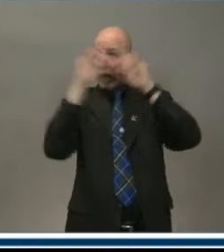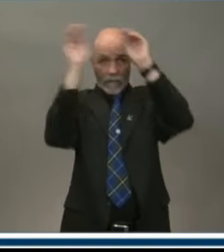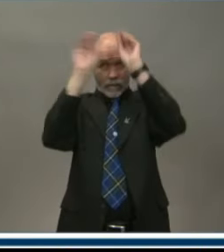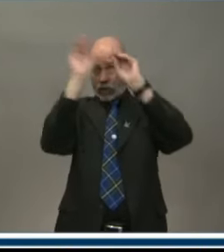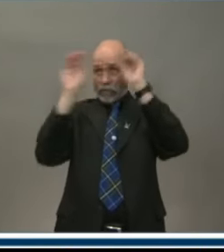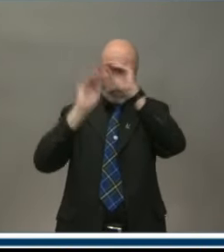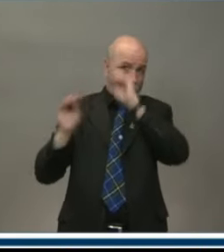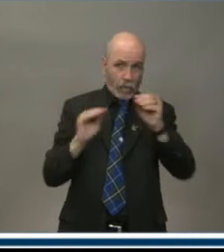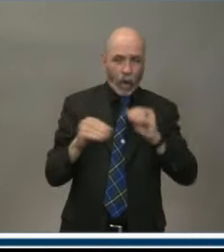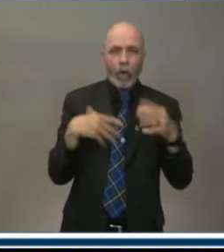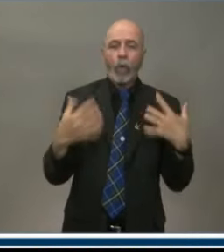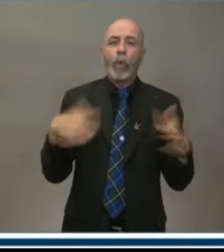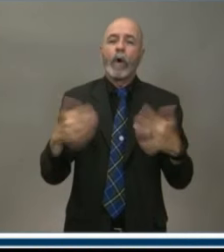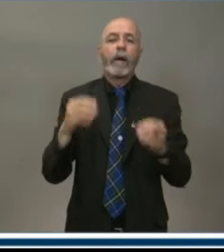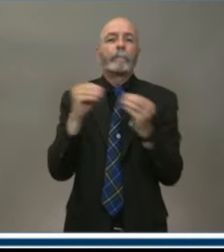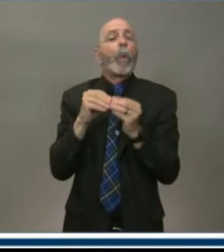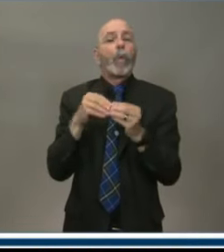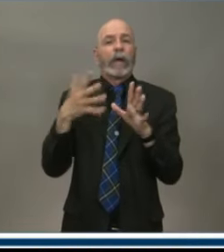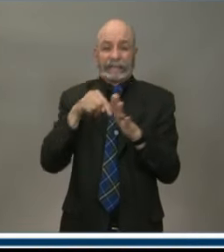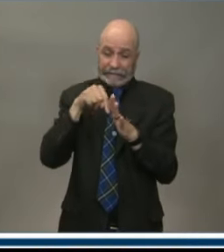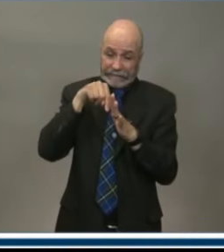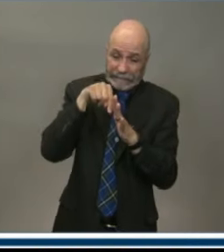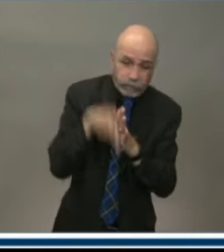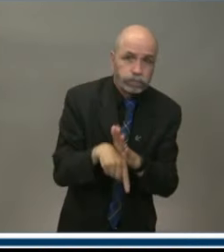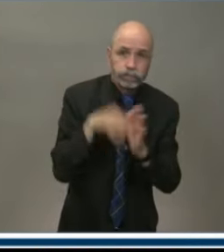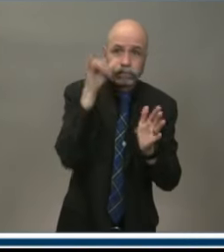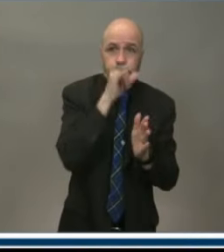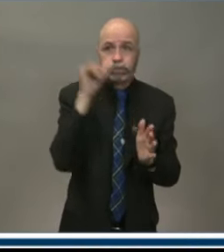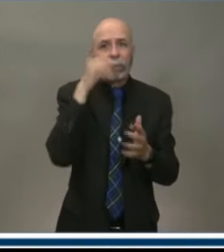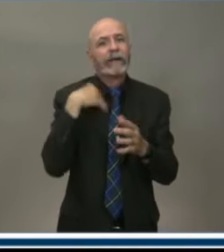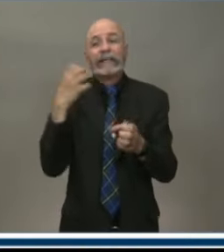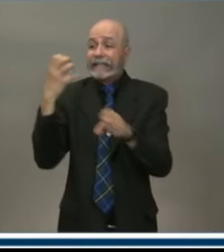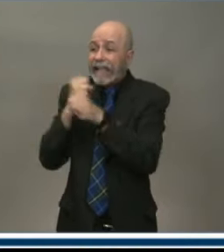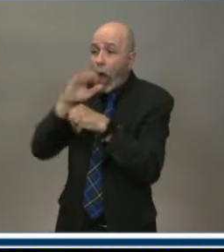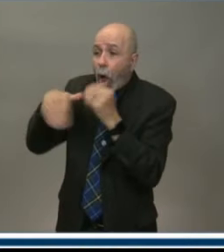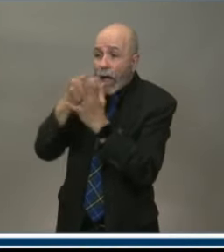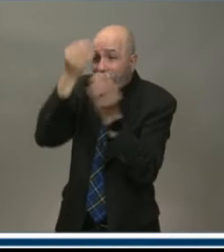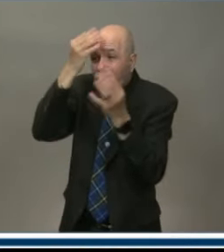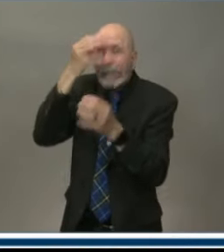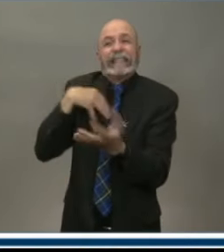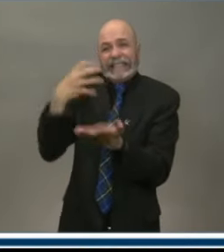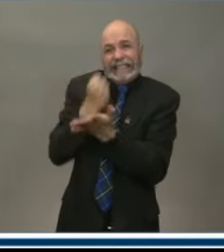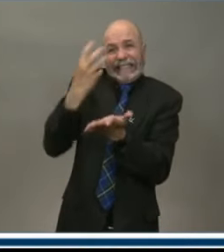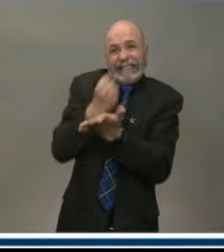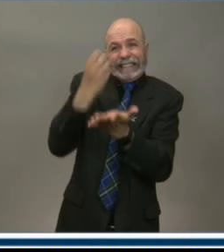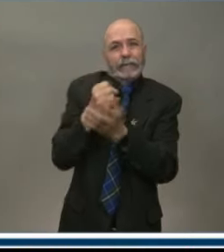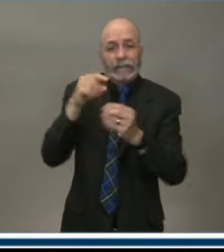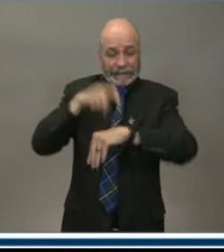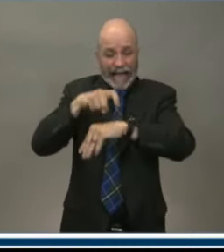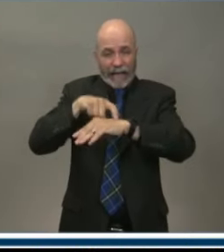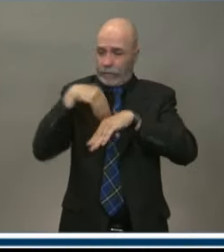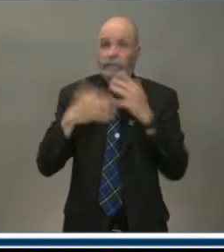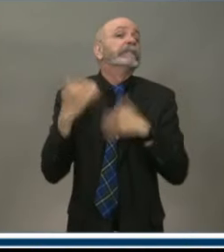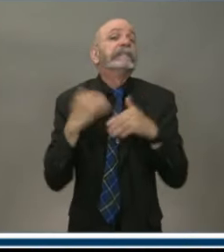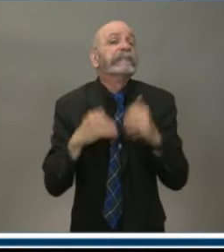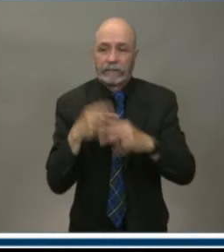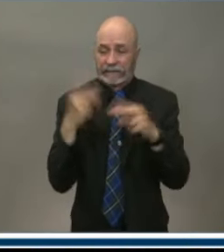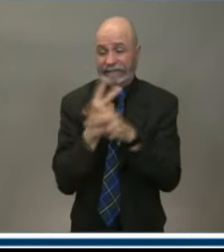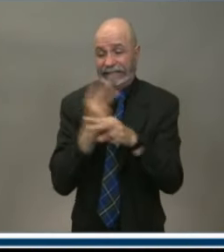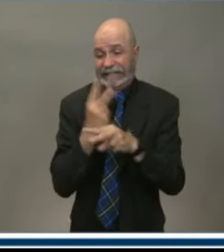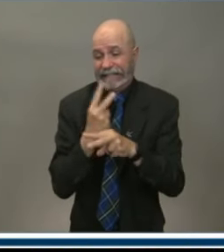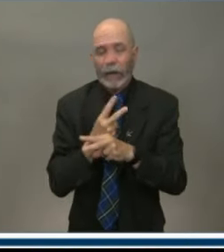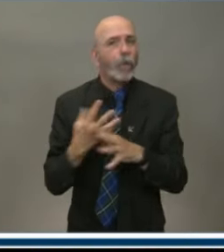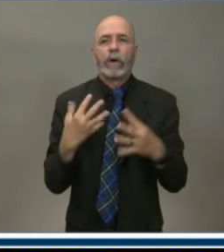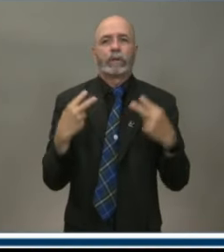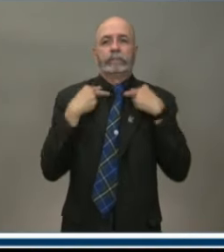case gets entered into our Panorama system. So some of the time lags between all the cases being reported and knowing exactly the